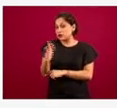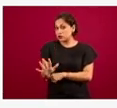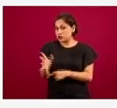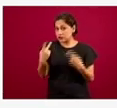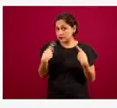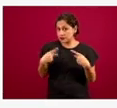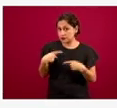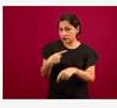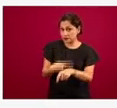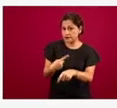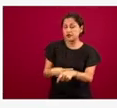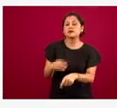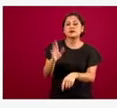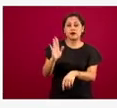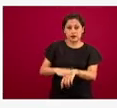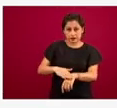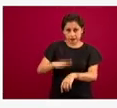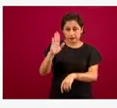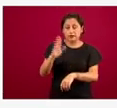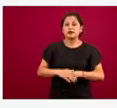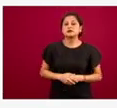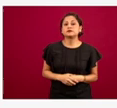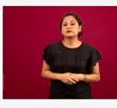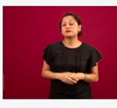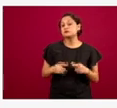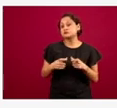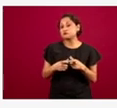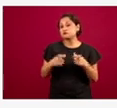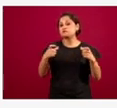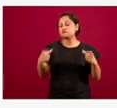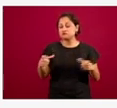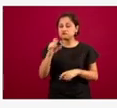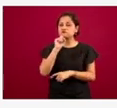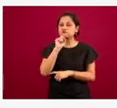far, a little bit more than